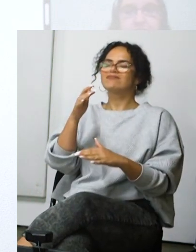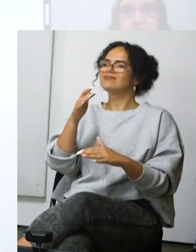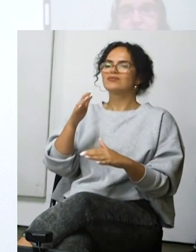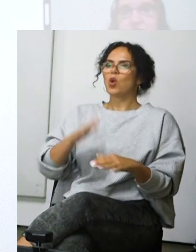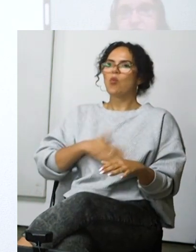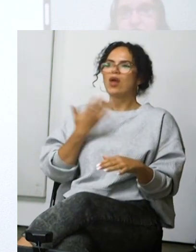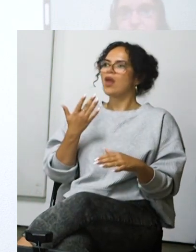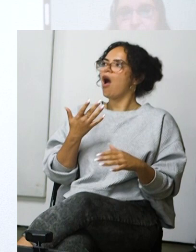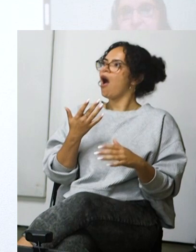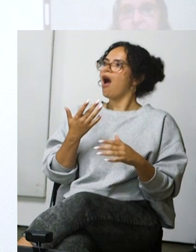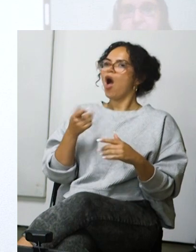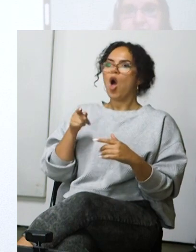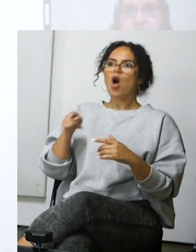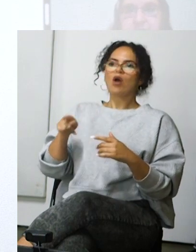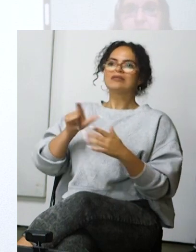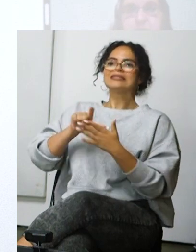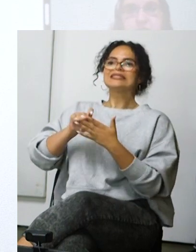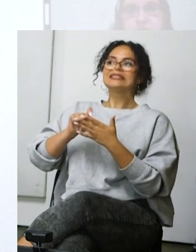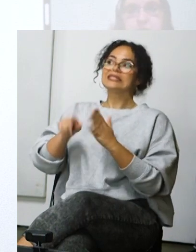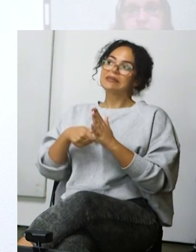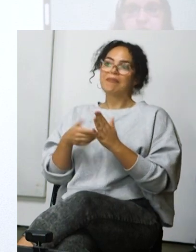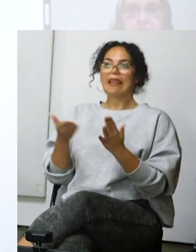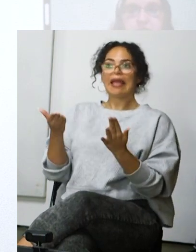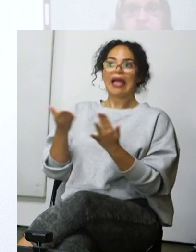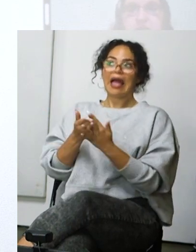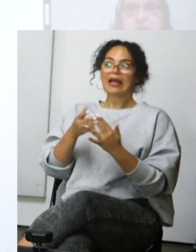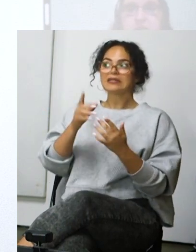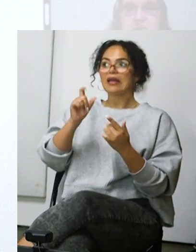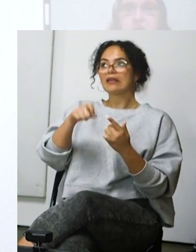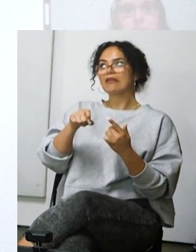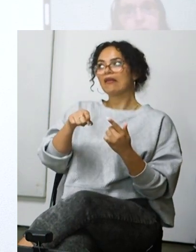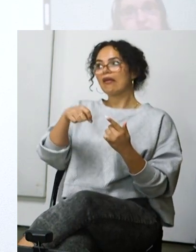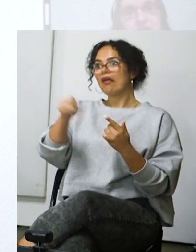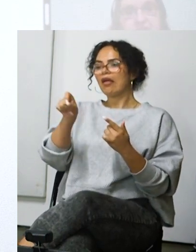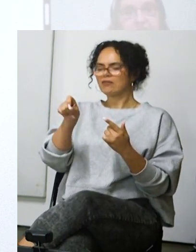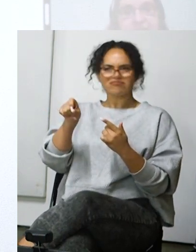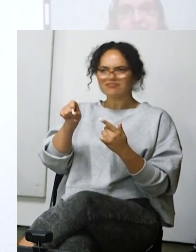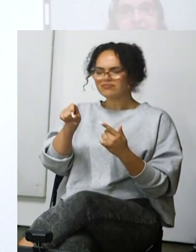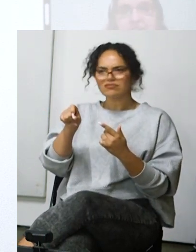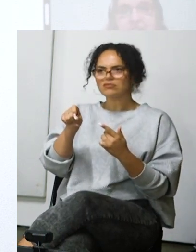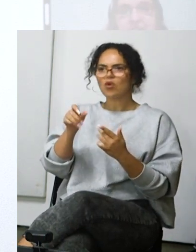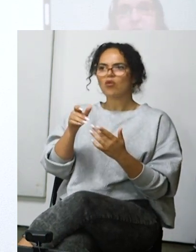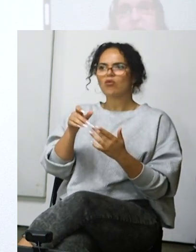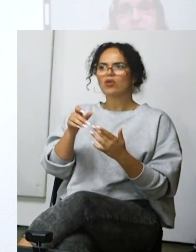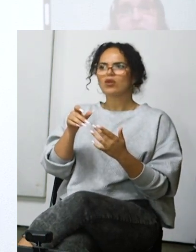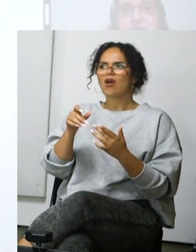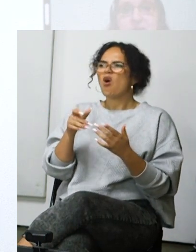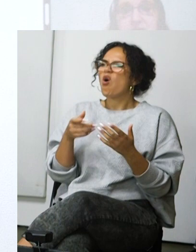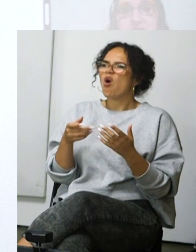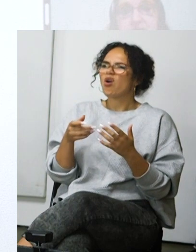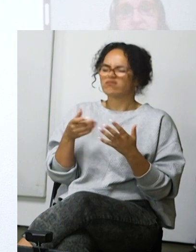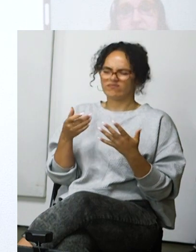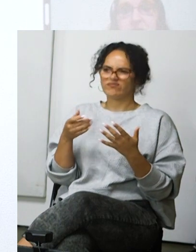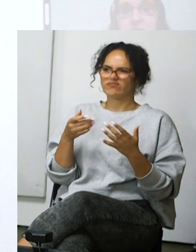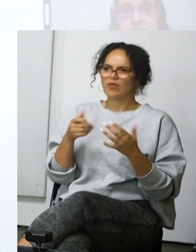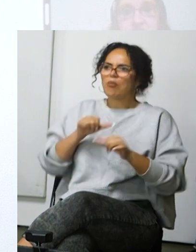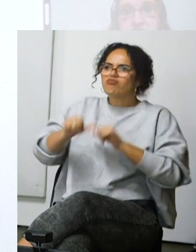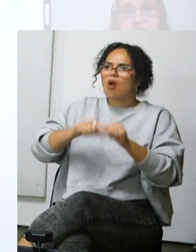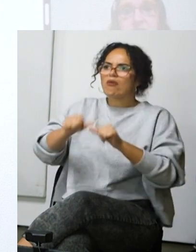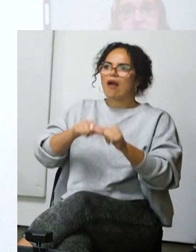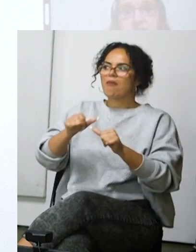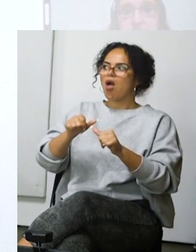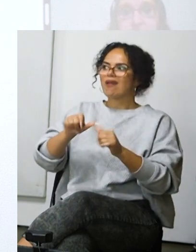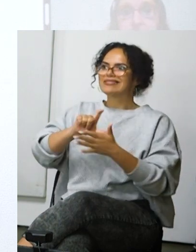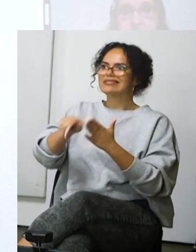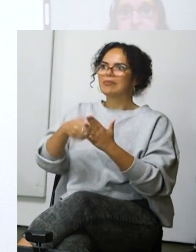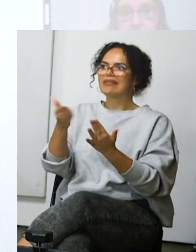see accessibility truly embedded in projects from the start, not bodged in at the end. And I would also love to see